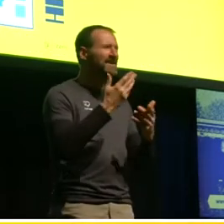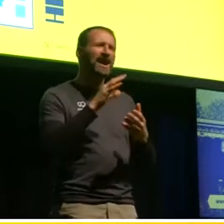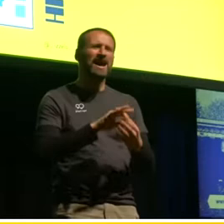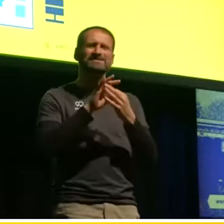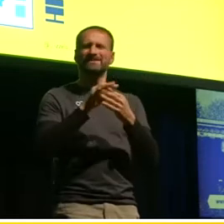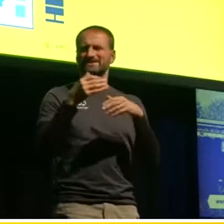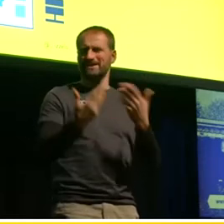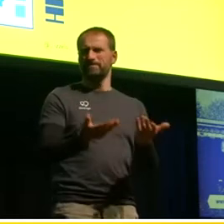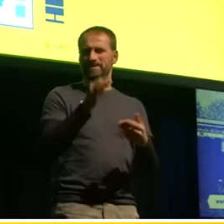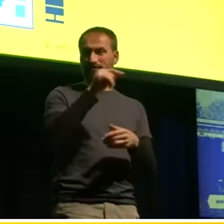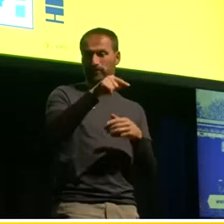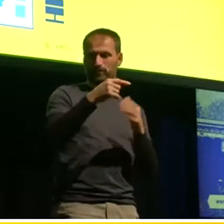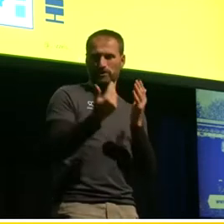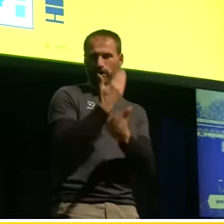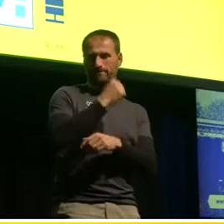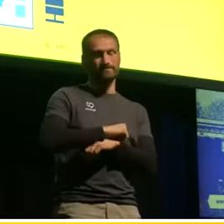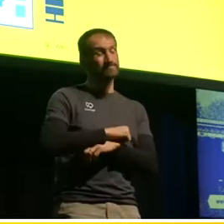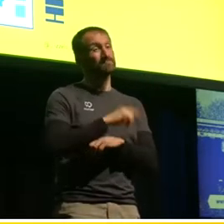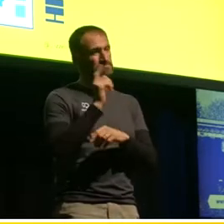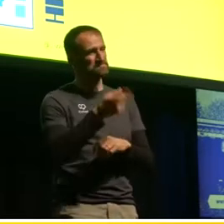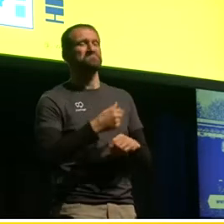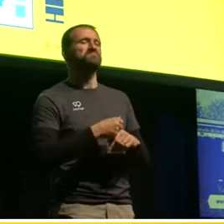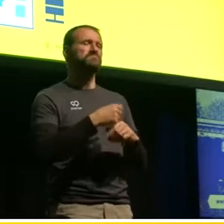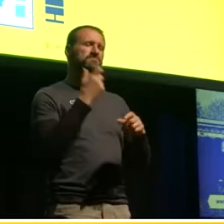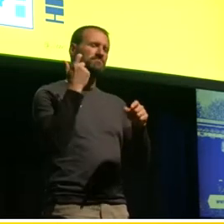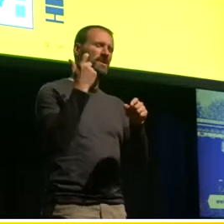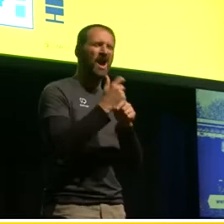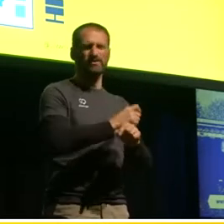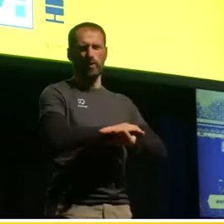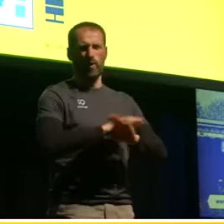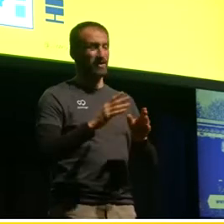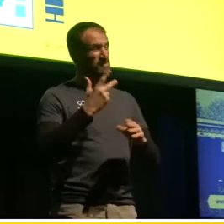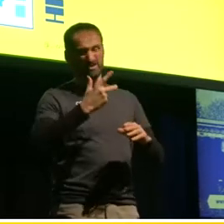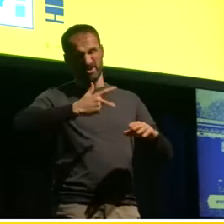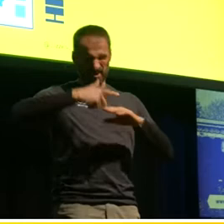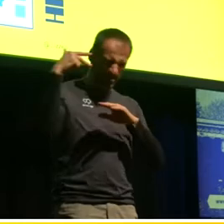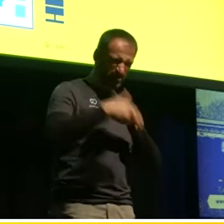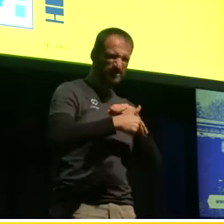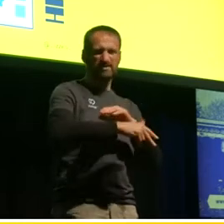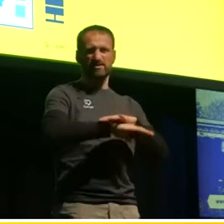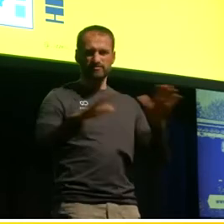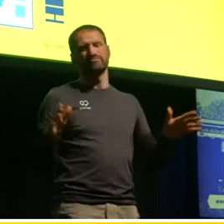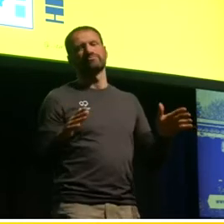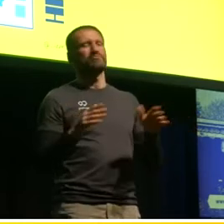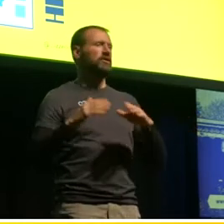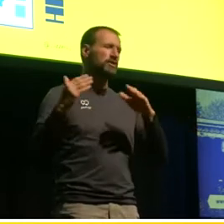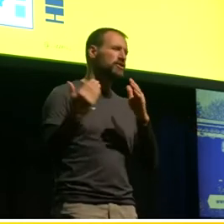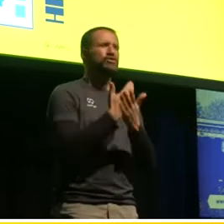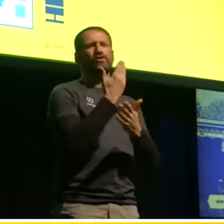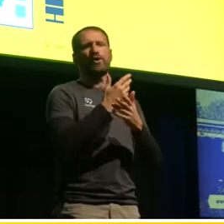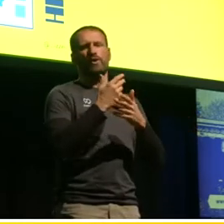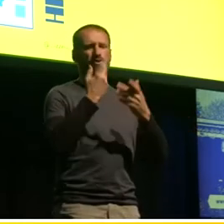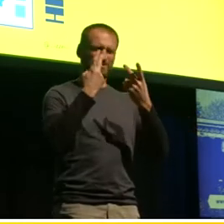is just like the hardcore approach of just cutting it. So you just cut it and do different